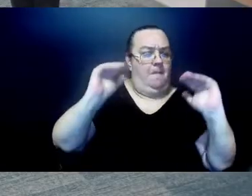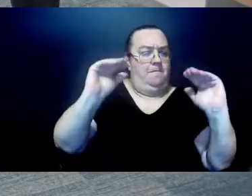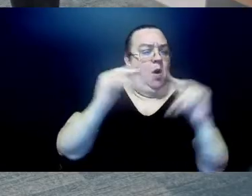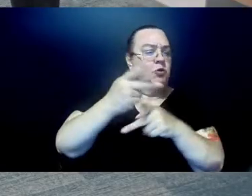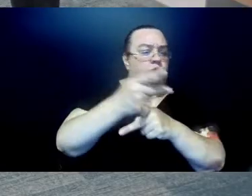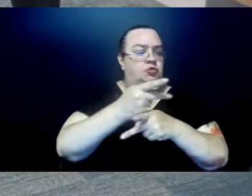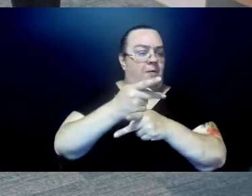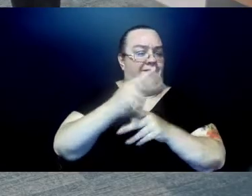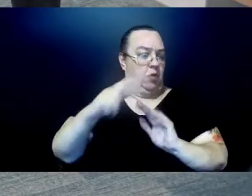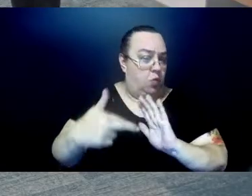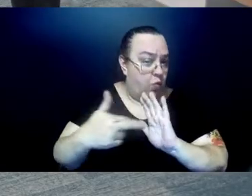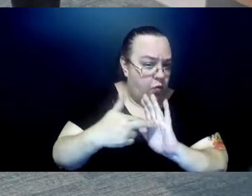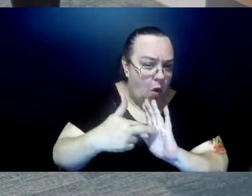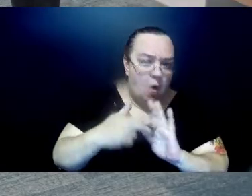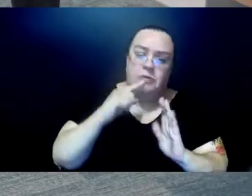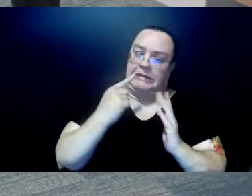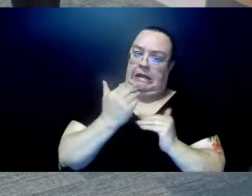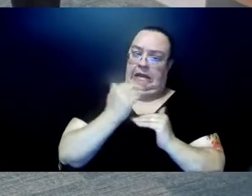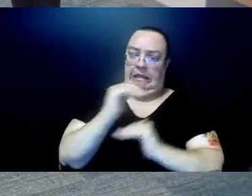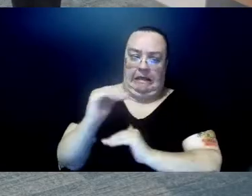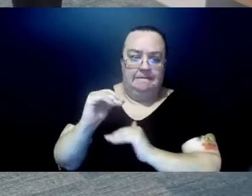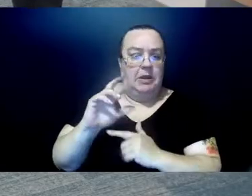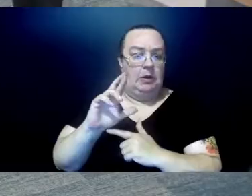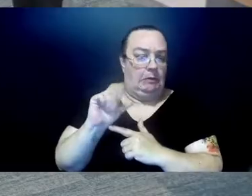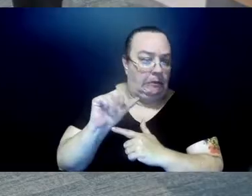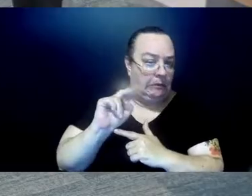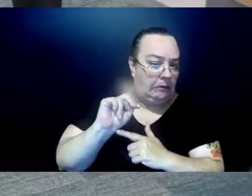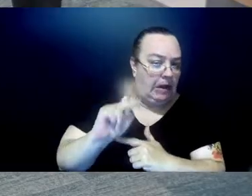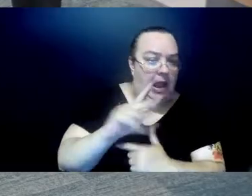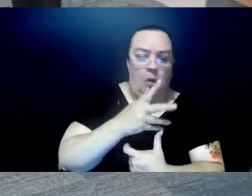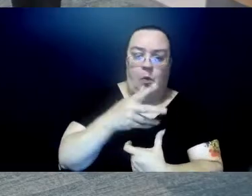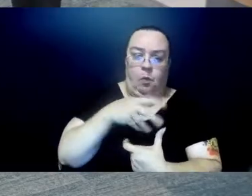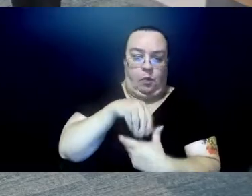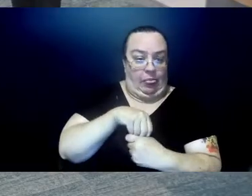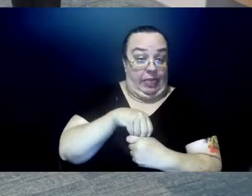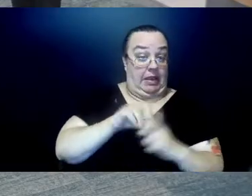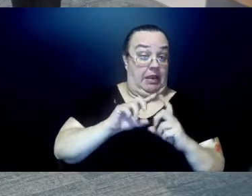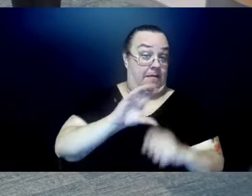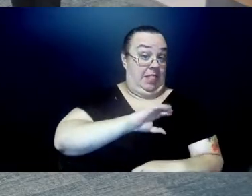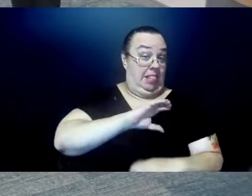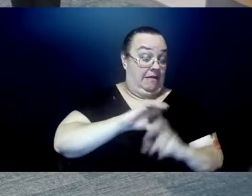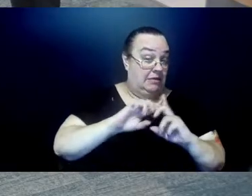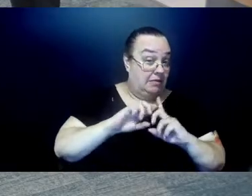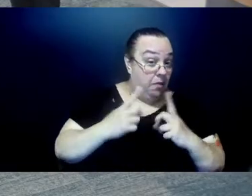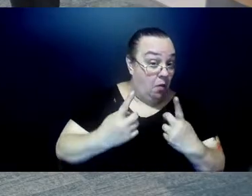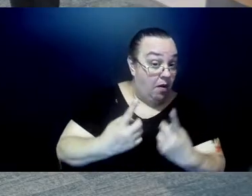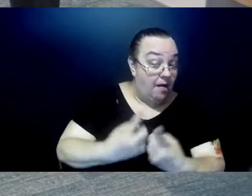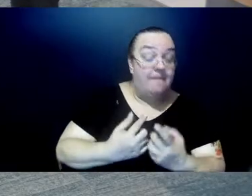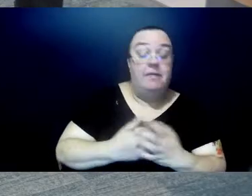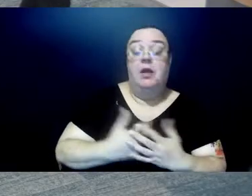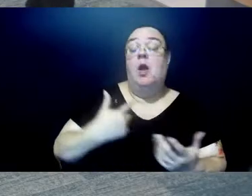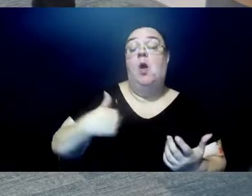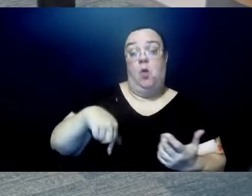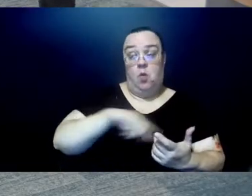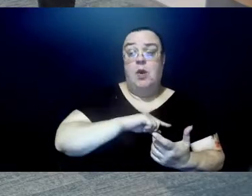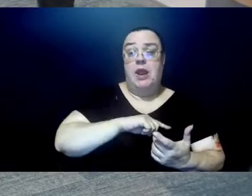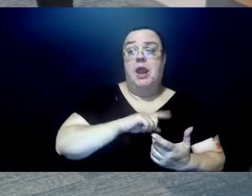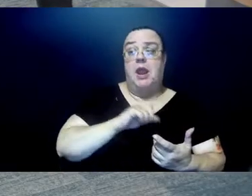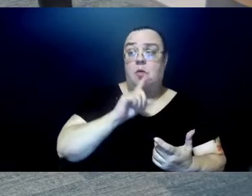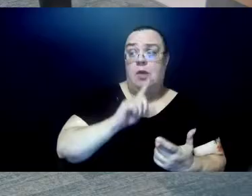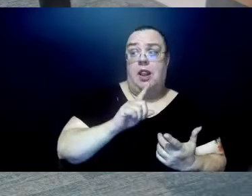There's only so many ranks within any police department, and we place a great deal of